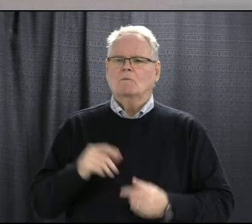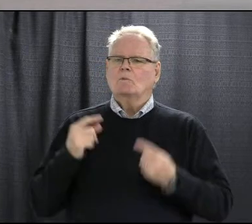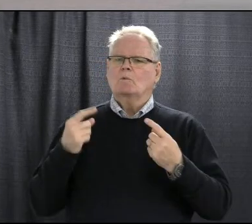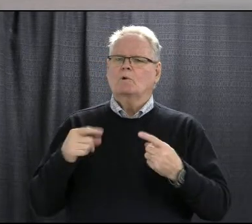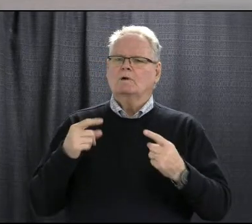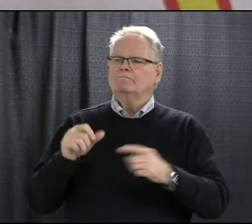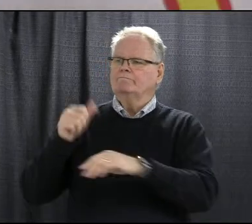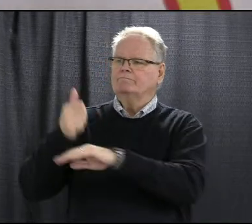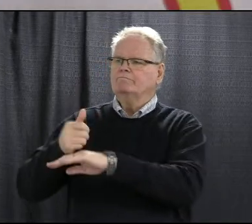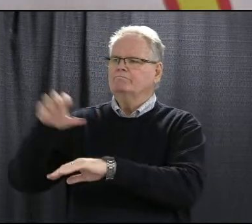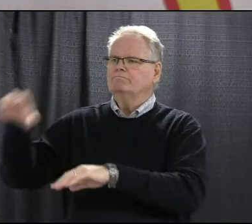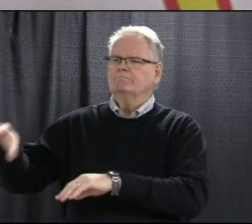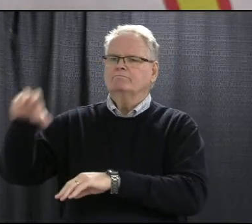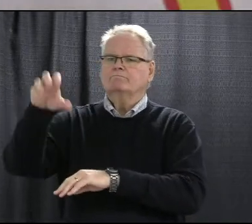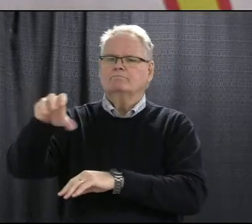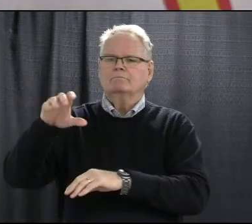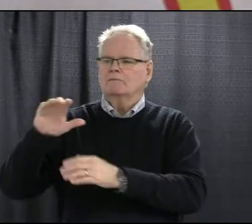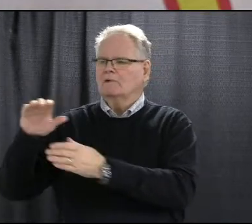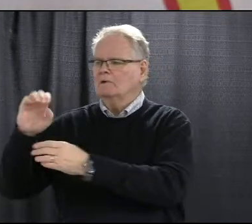So the